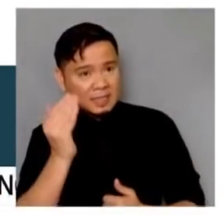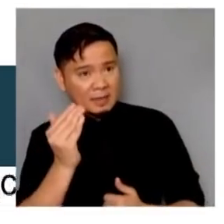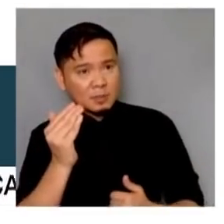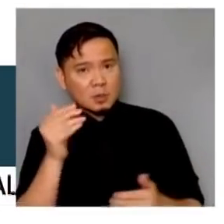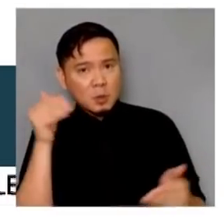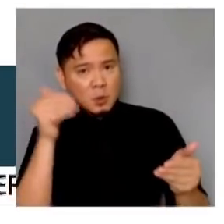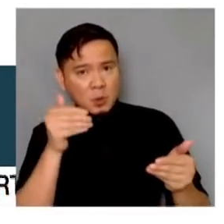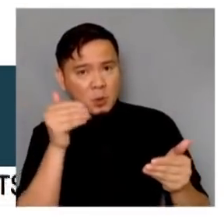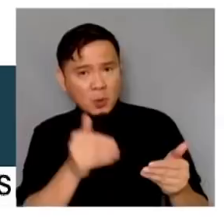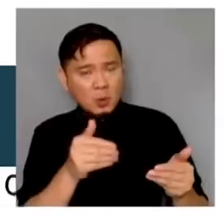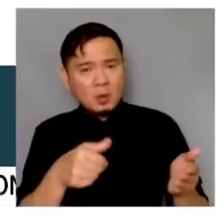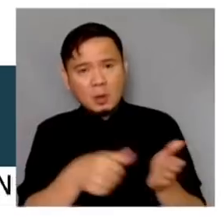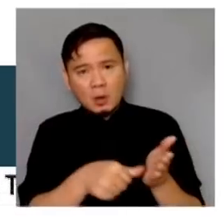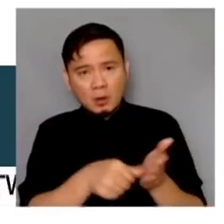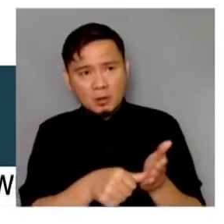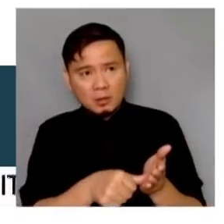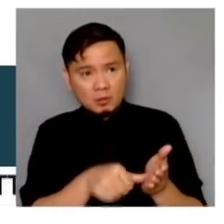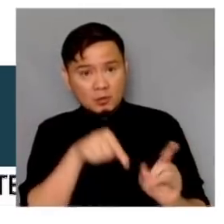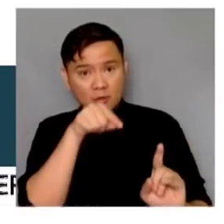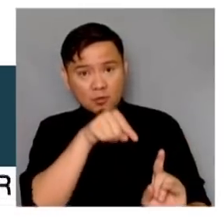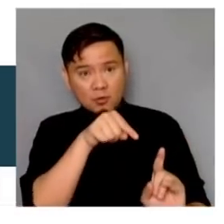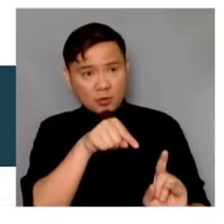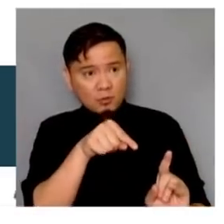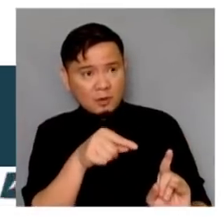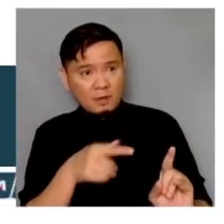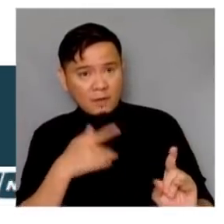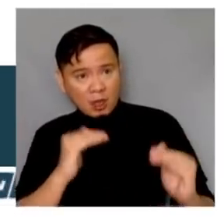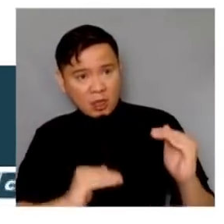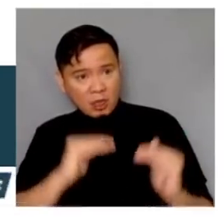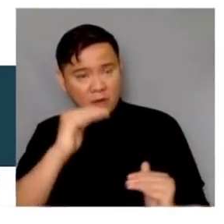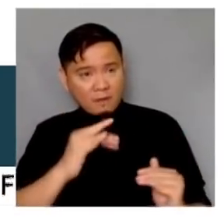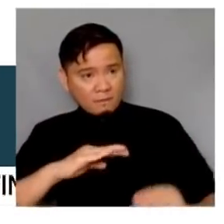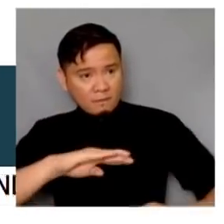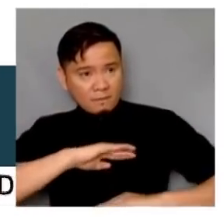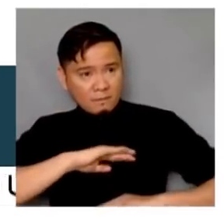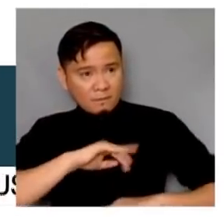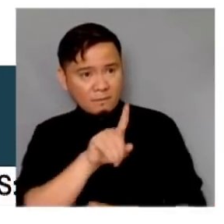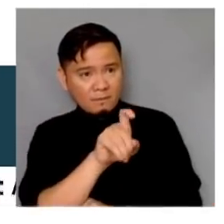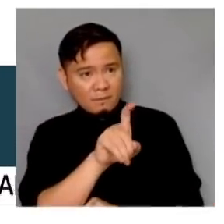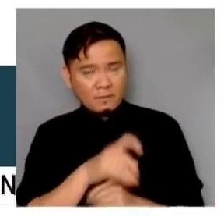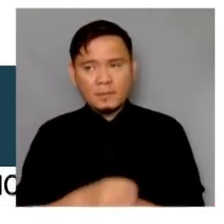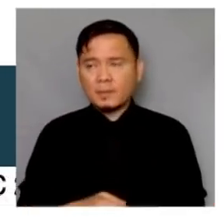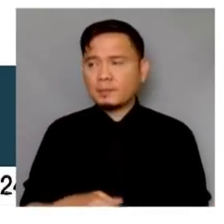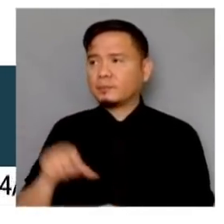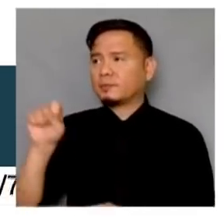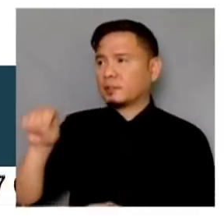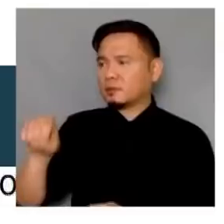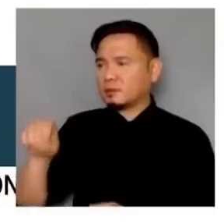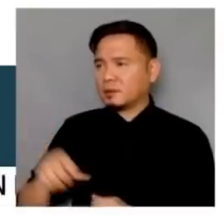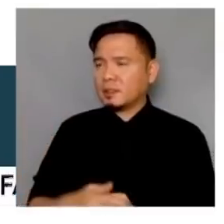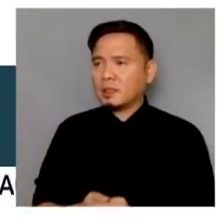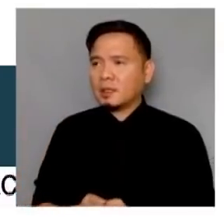9. From our point of view, yes. I think we are now reaching,